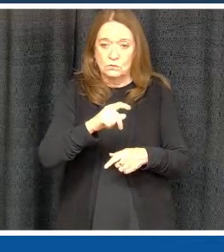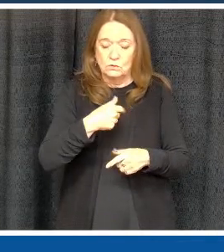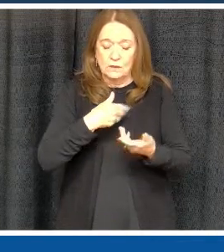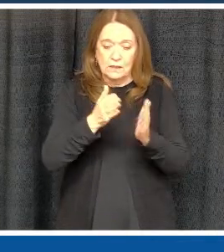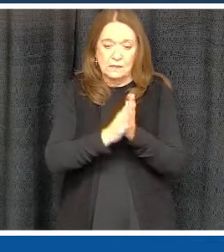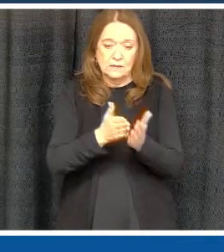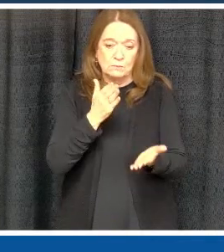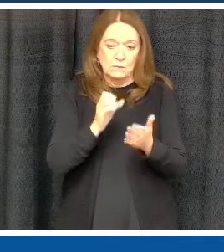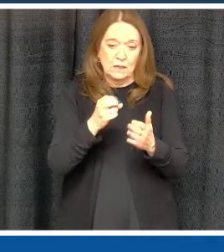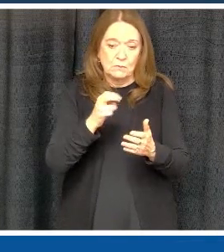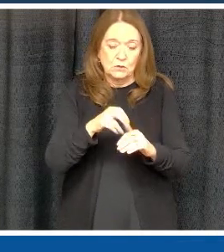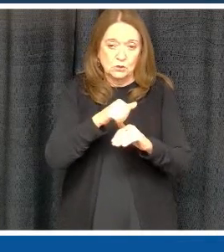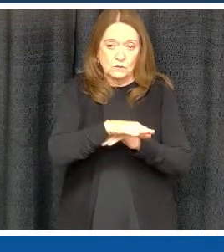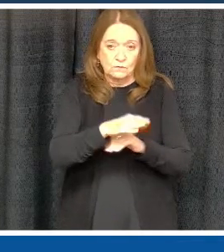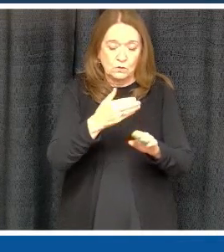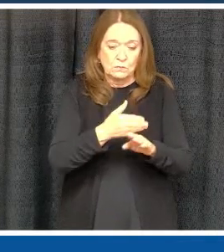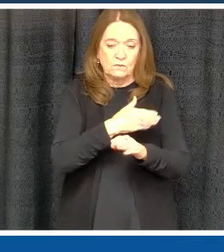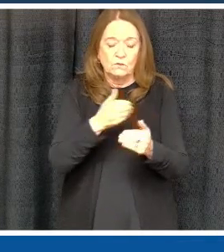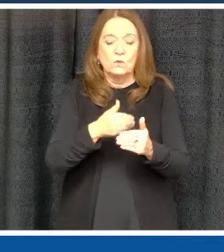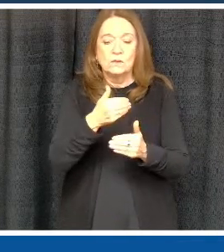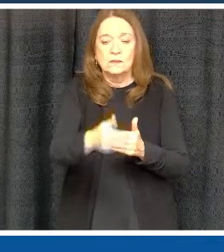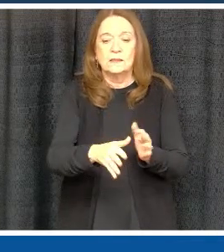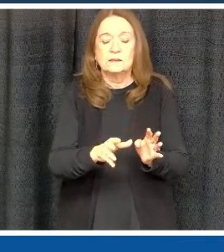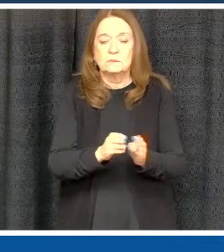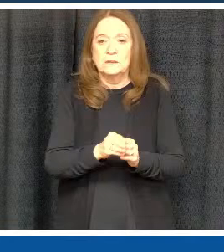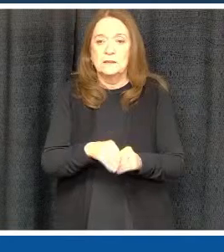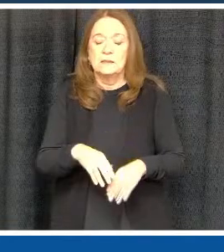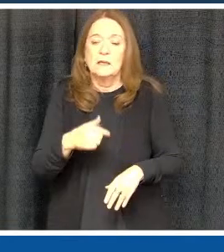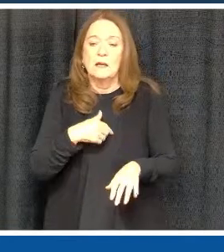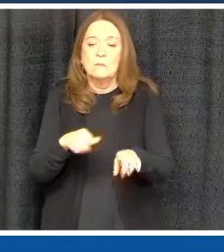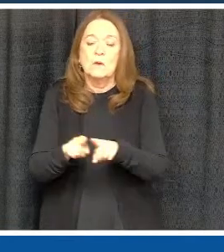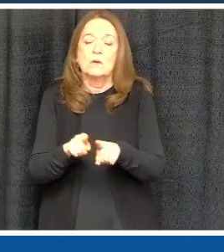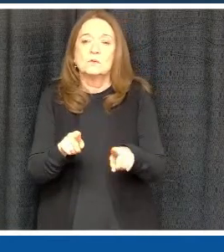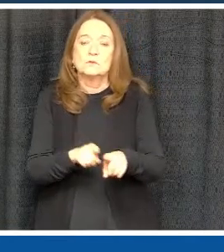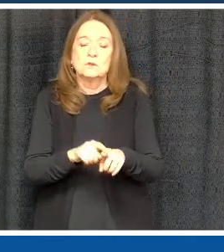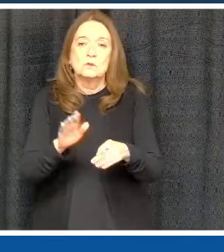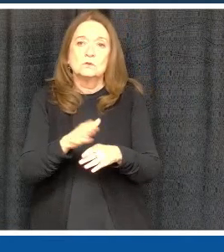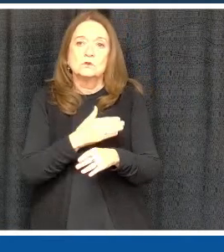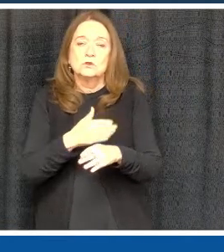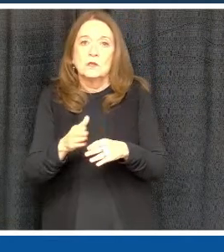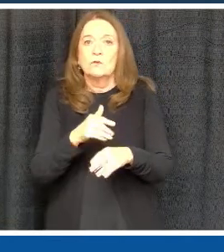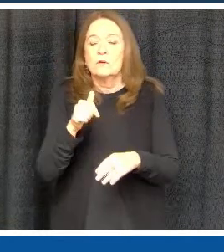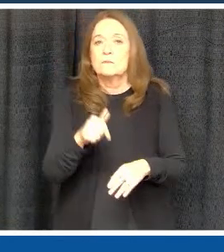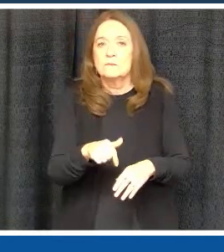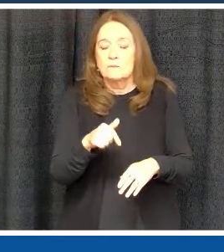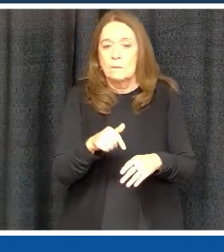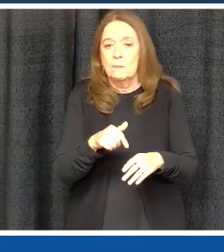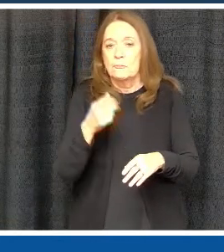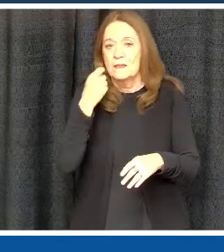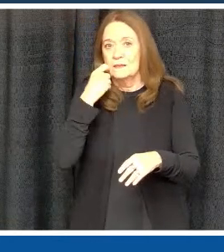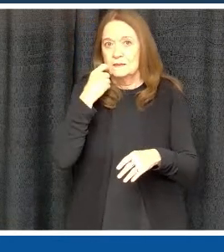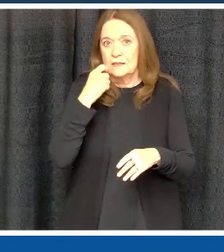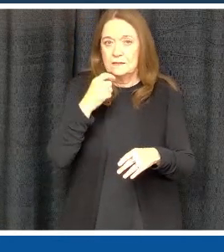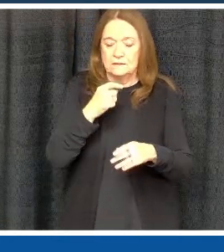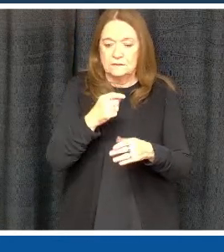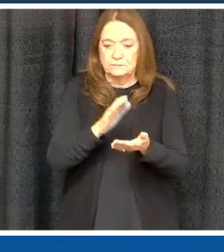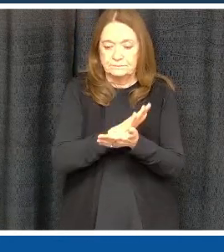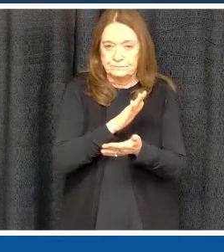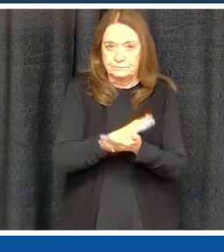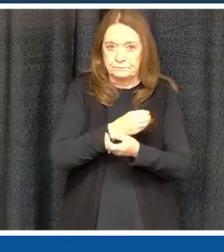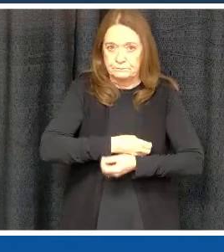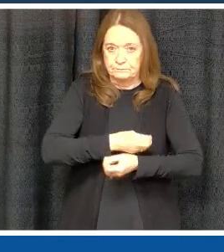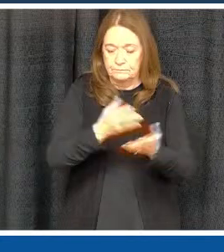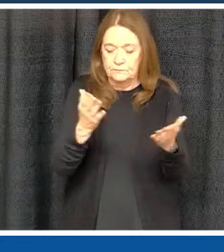she forward it before the next meeting. I'm also sharing this latest handout is some of